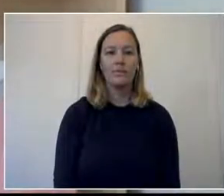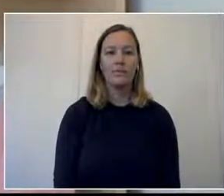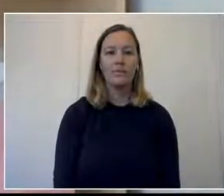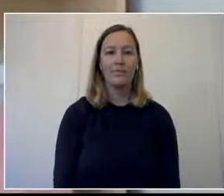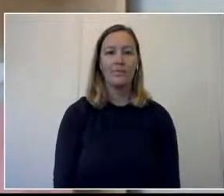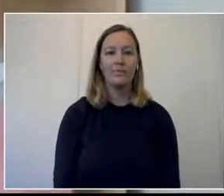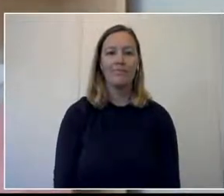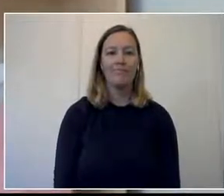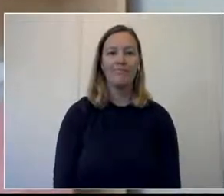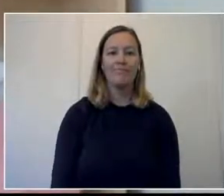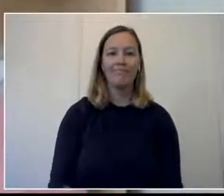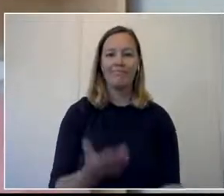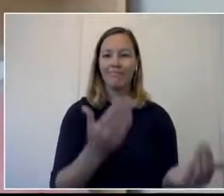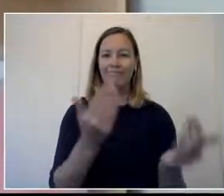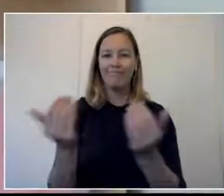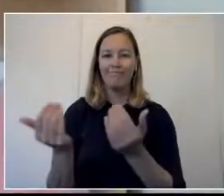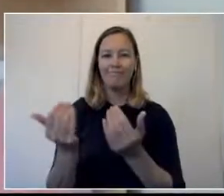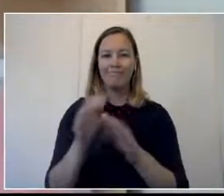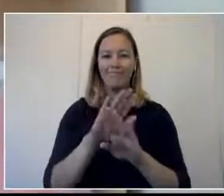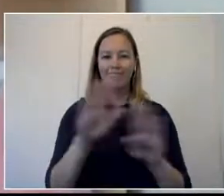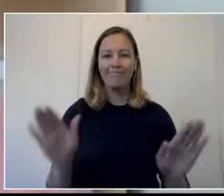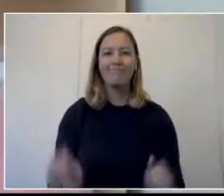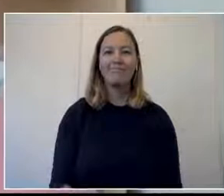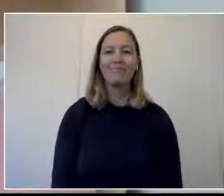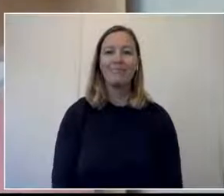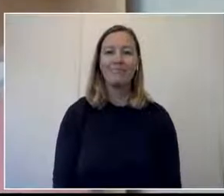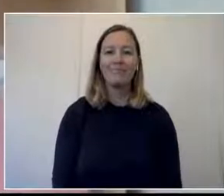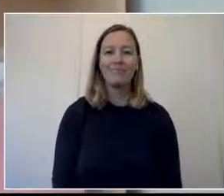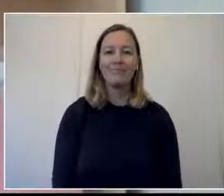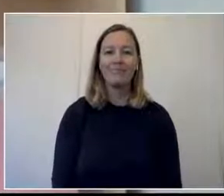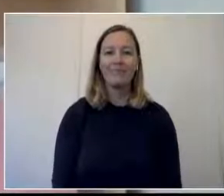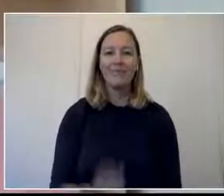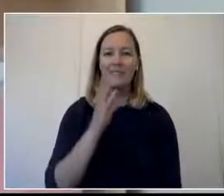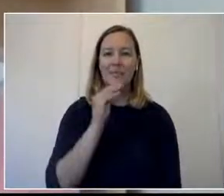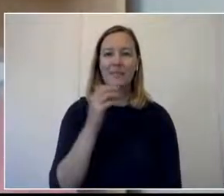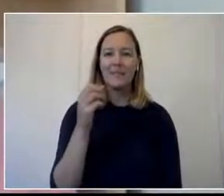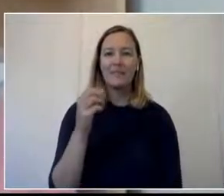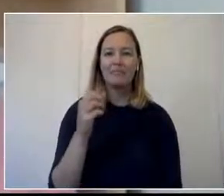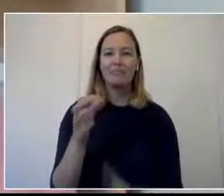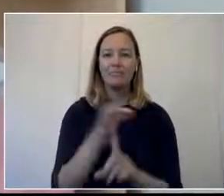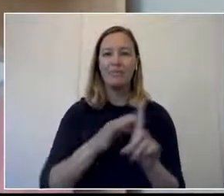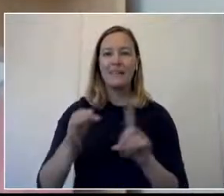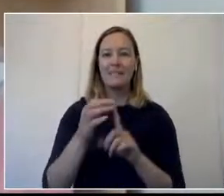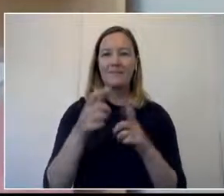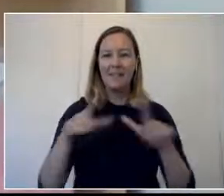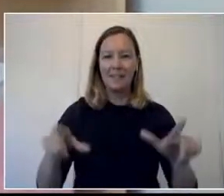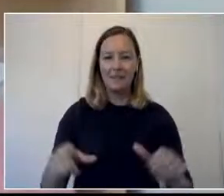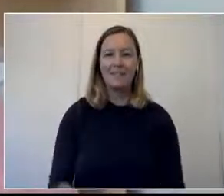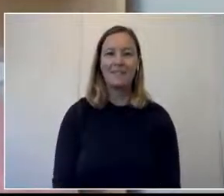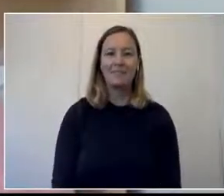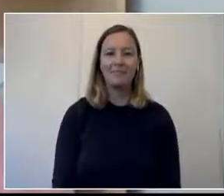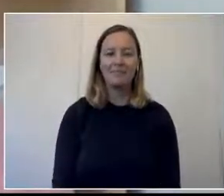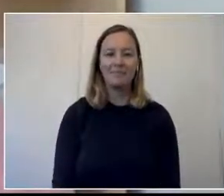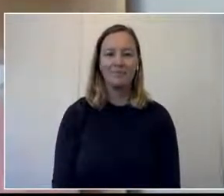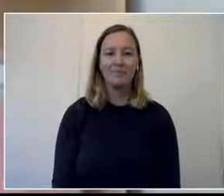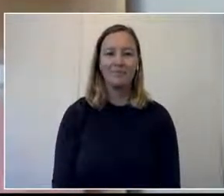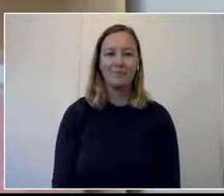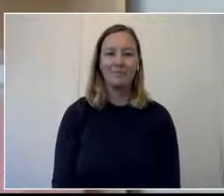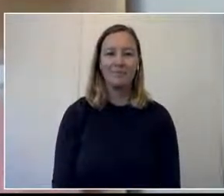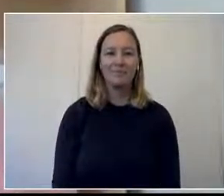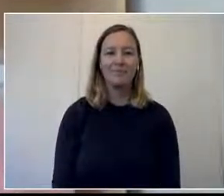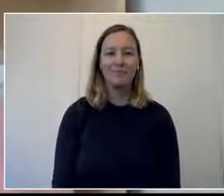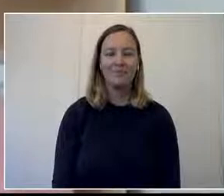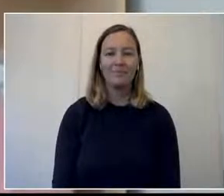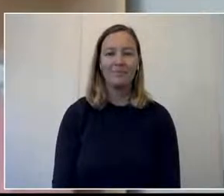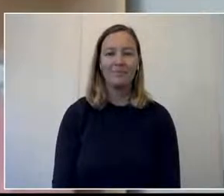malo lavele soifua malelangi e mama o te faatalo fatu ile pa ia mele mamalu o tato aulia susu mai